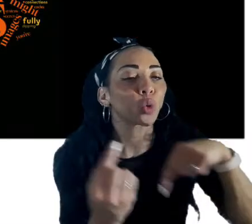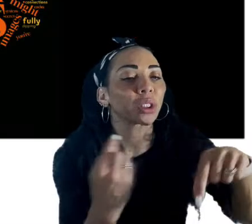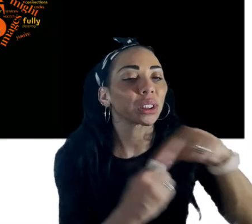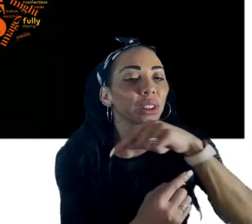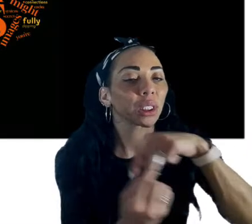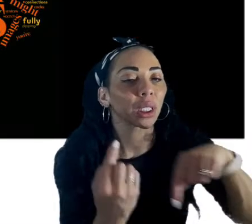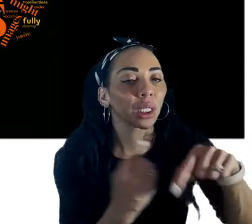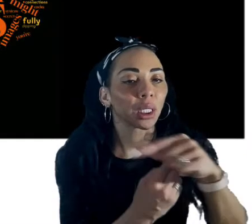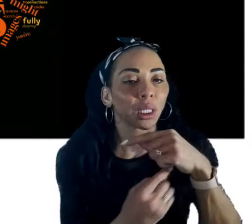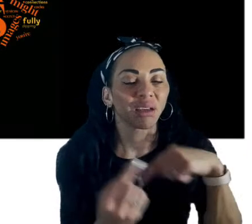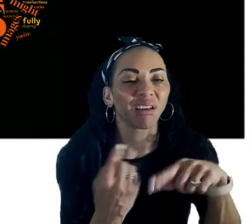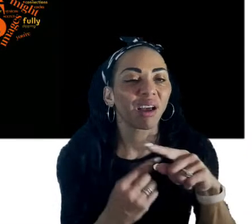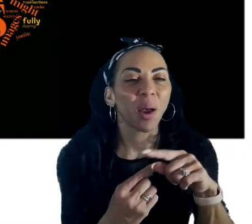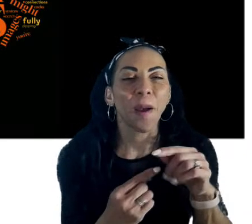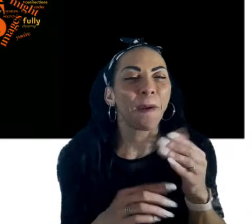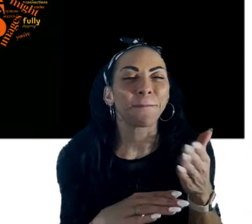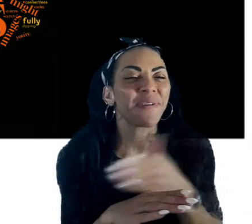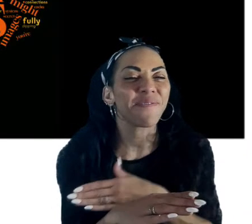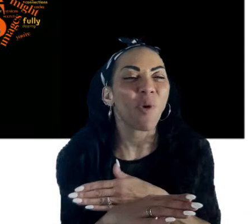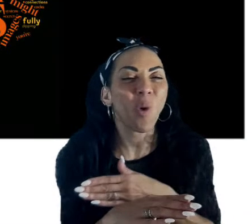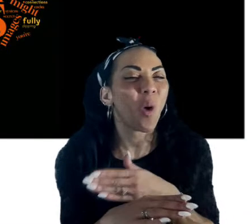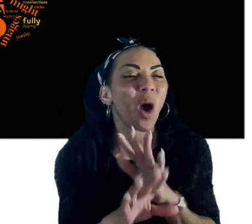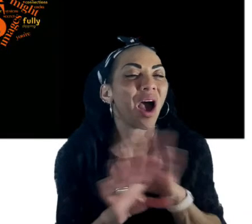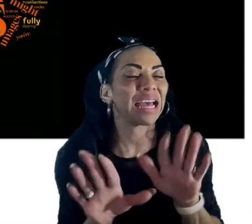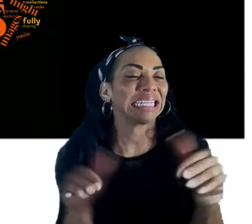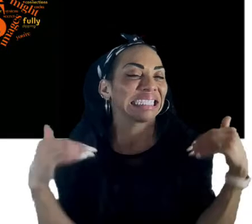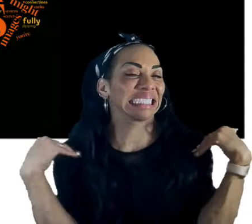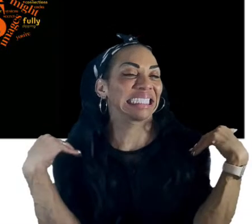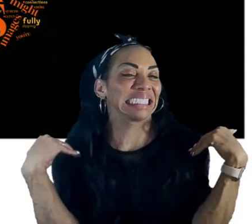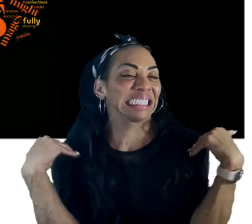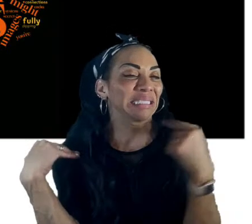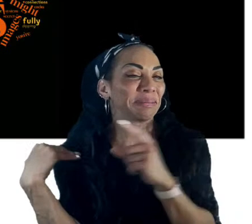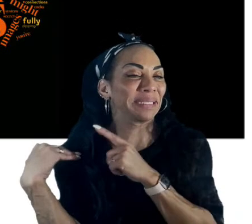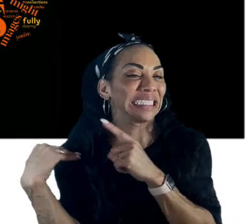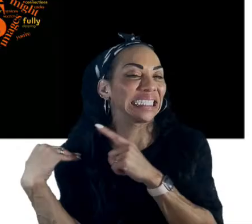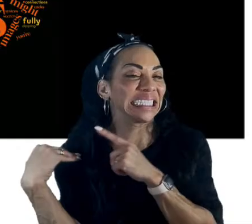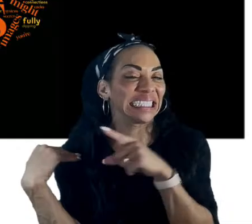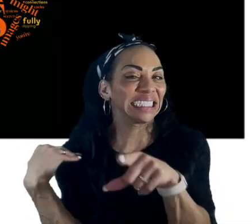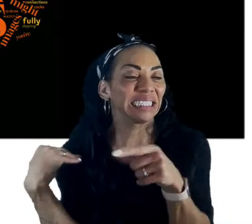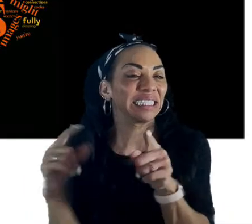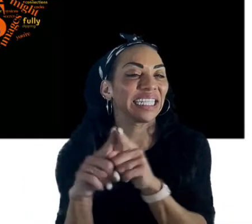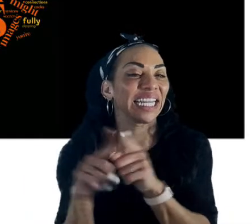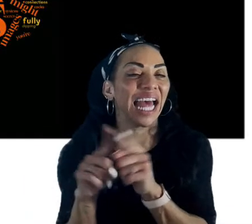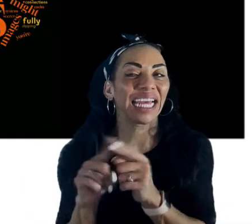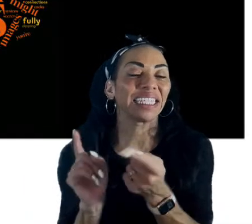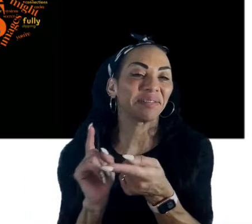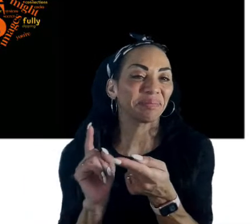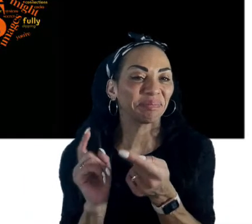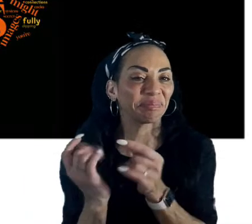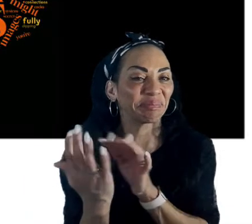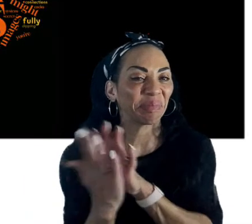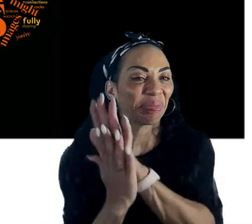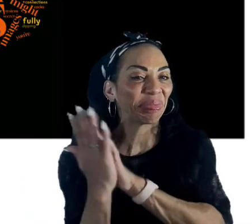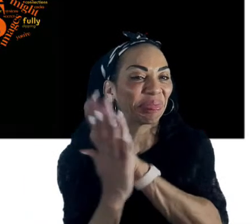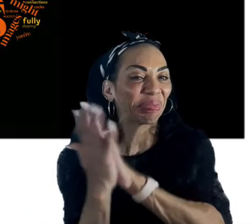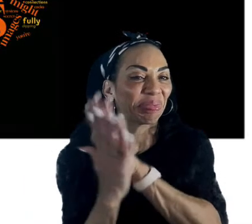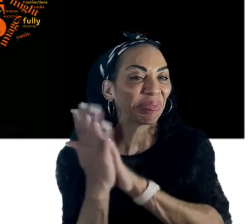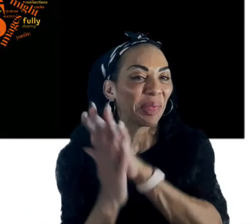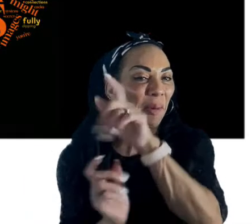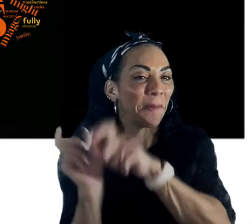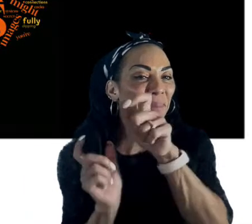felt a bit like shitting on your own doorstep, messaging people so close to me.